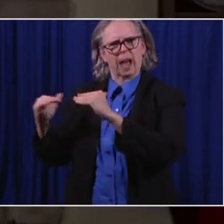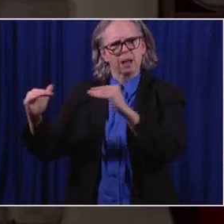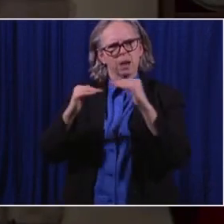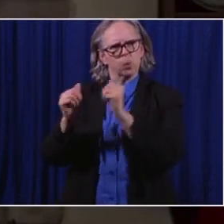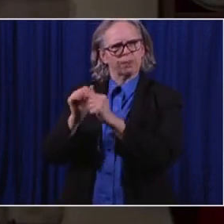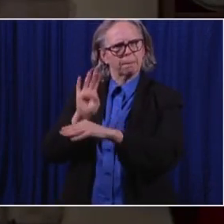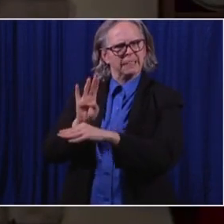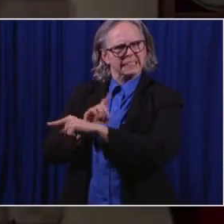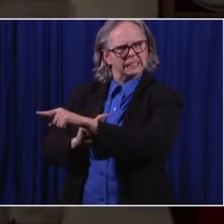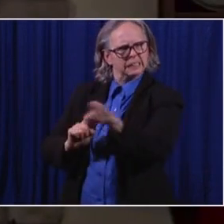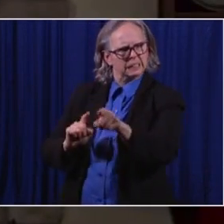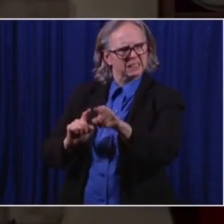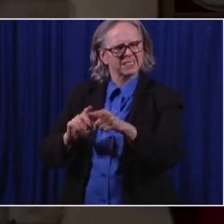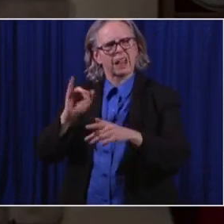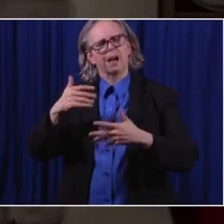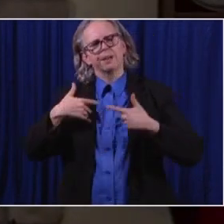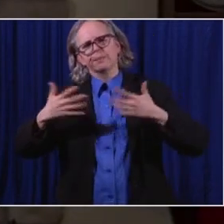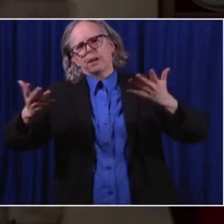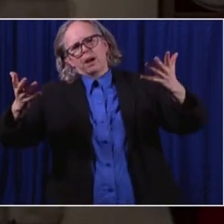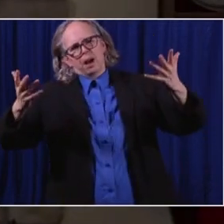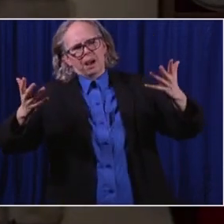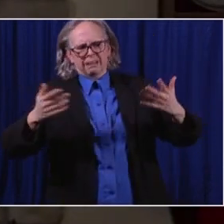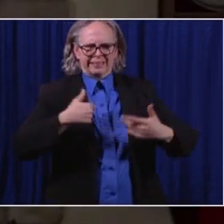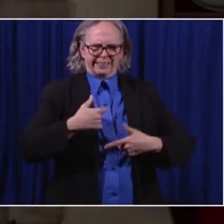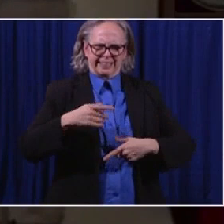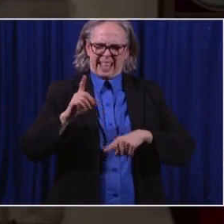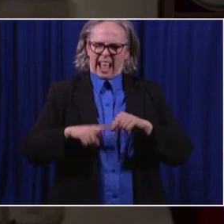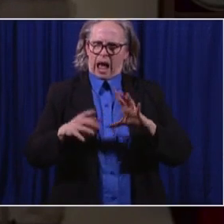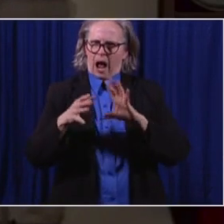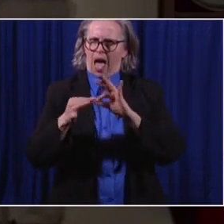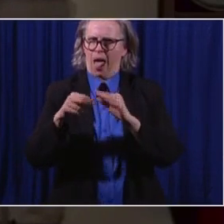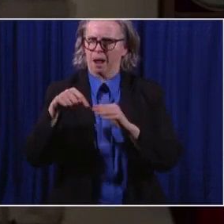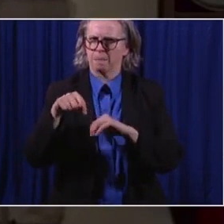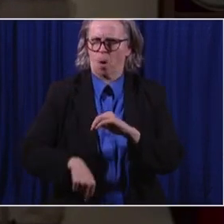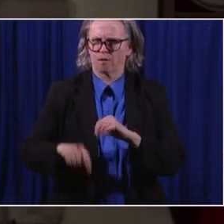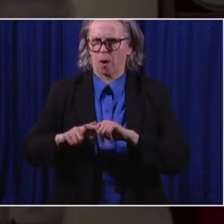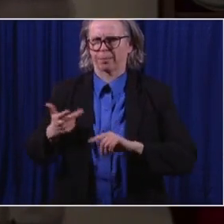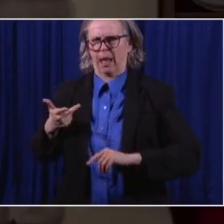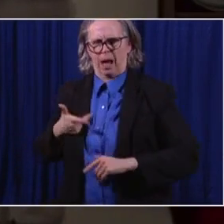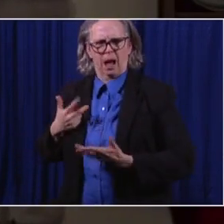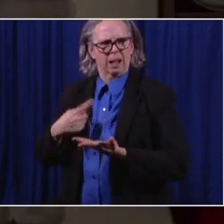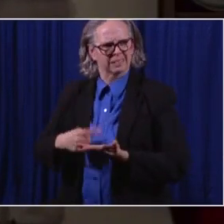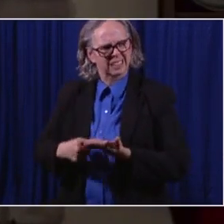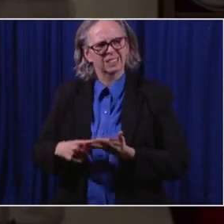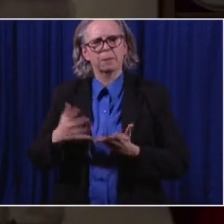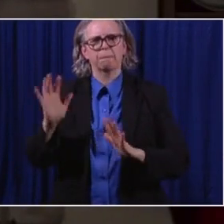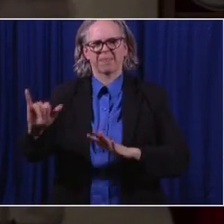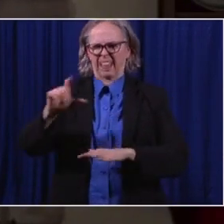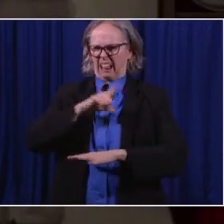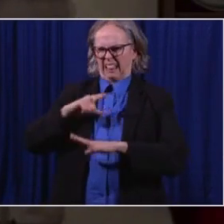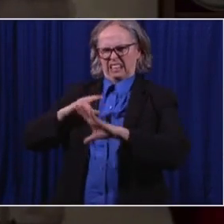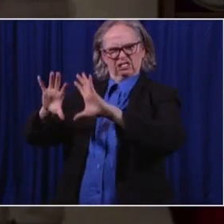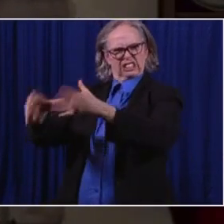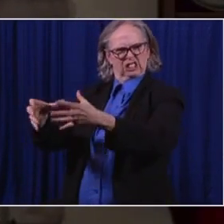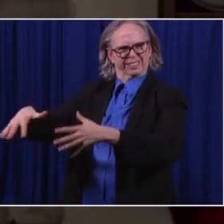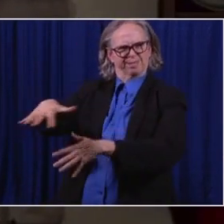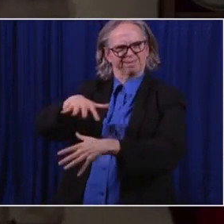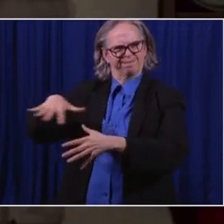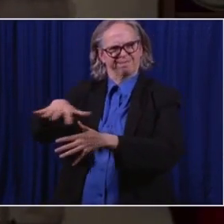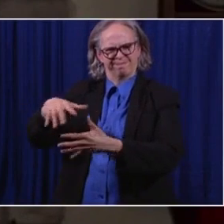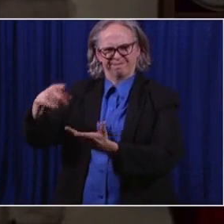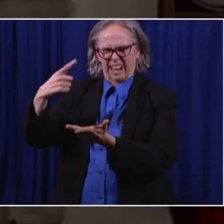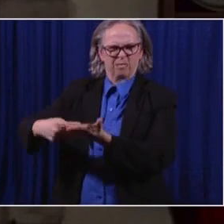Jack, I can't comment on what was going on in legislative body. In any closing